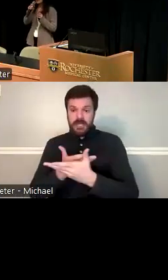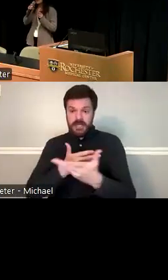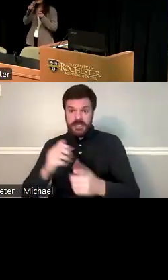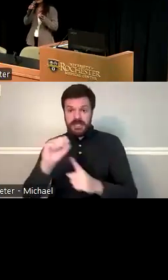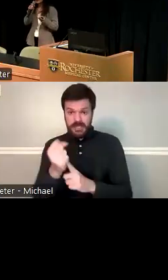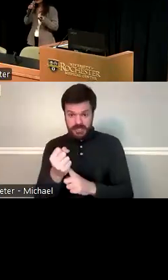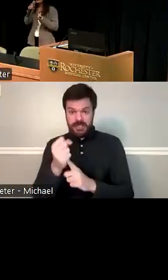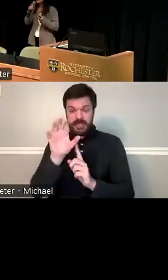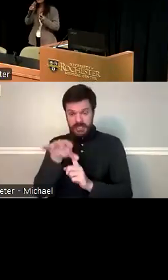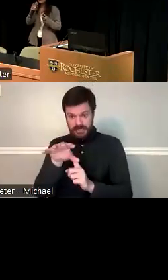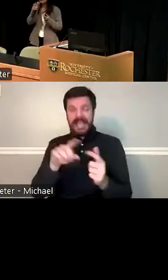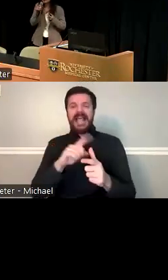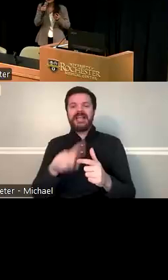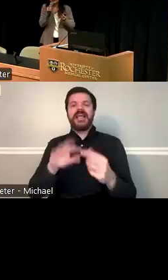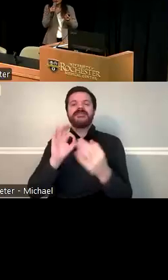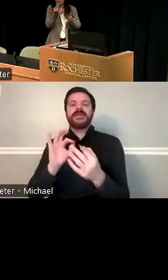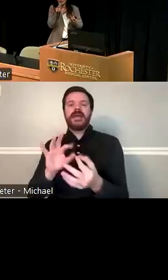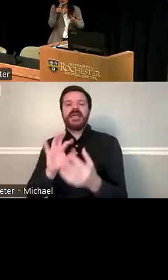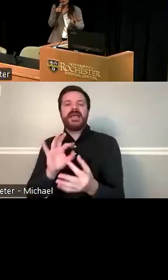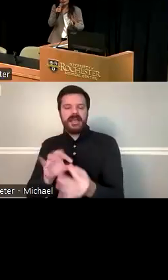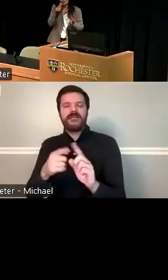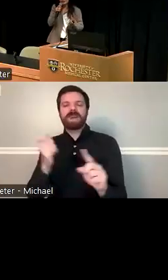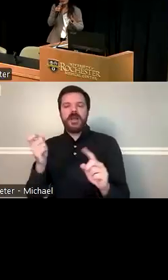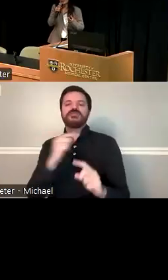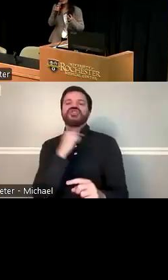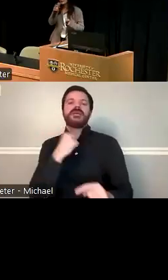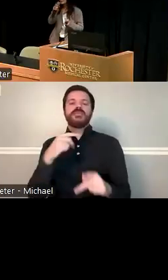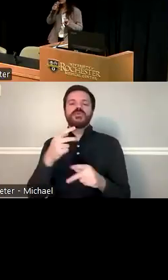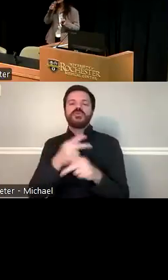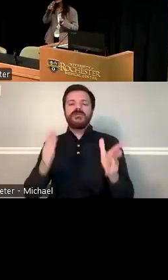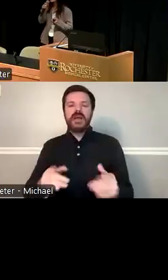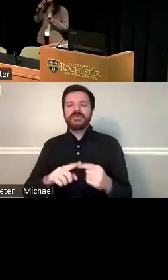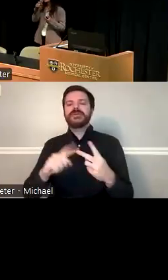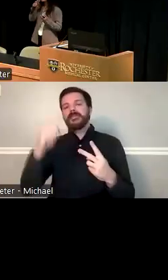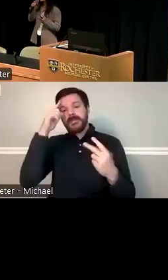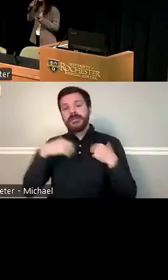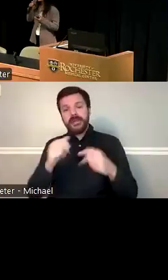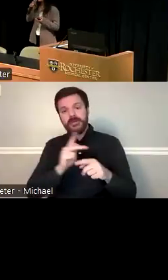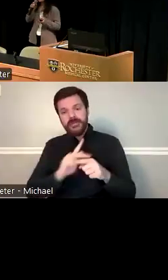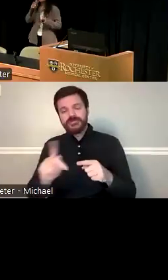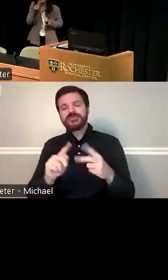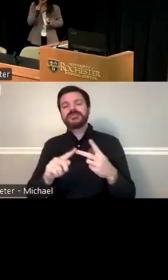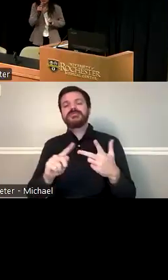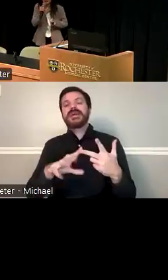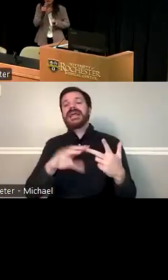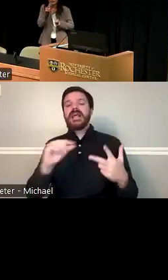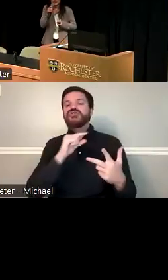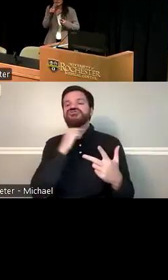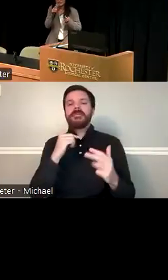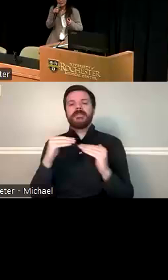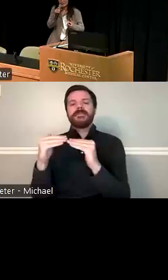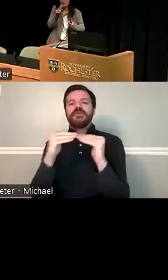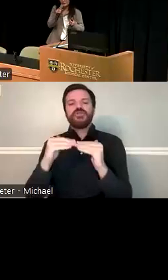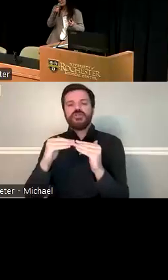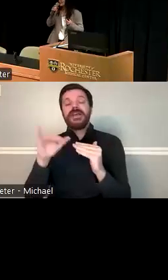a feedback from the chaplain supervisors, mental health professional, and also their chaplain peers. So there's